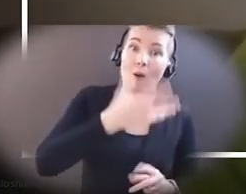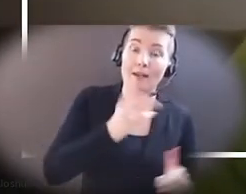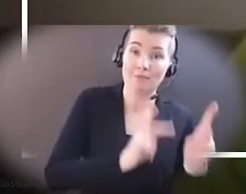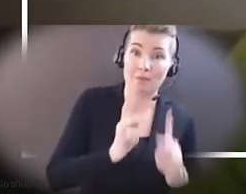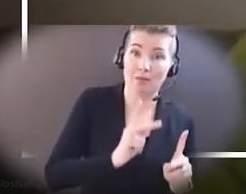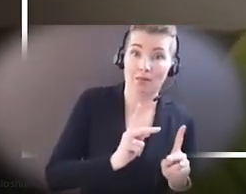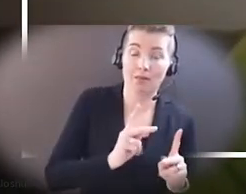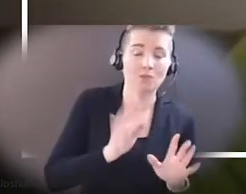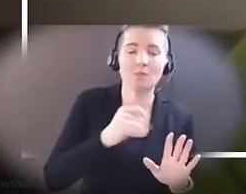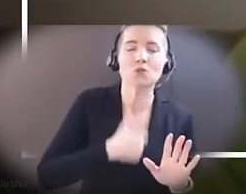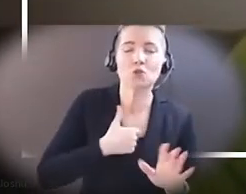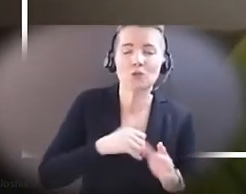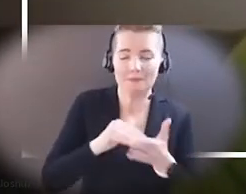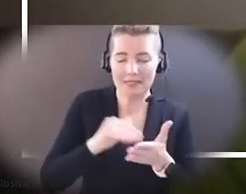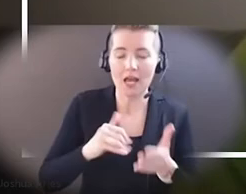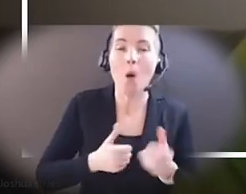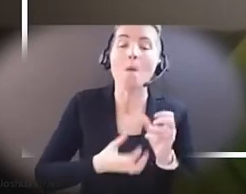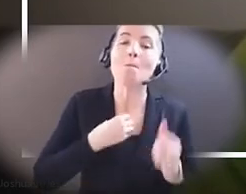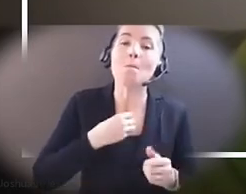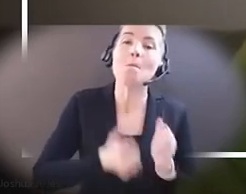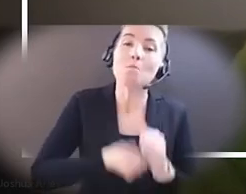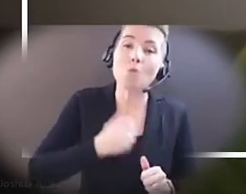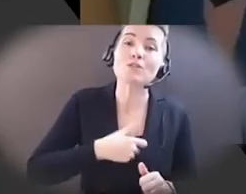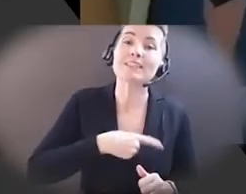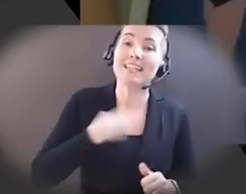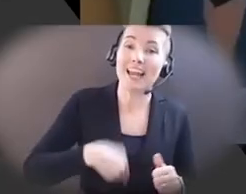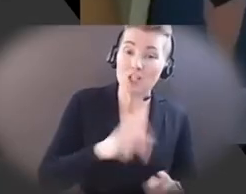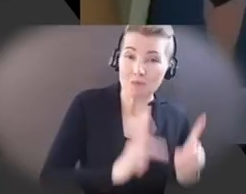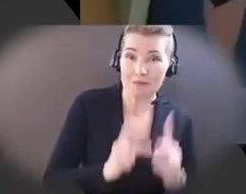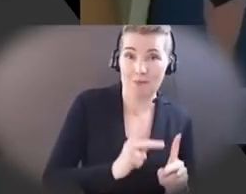Surrey. So yeah.